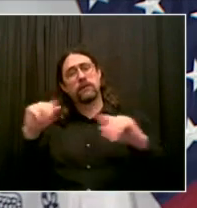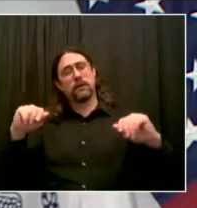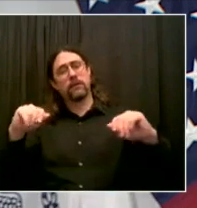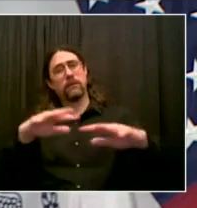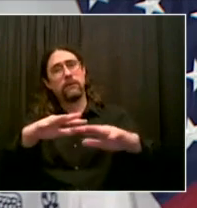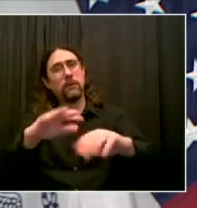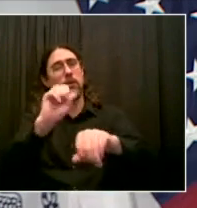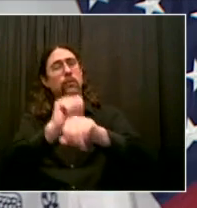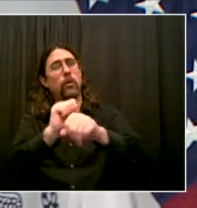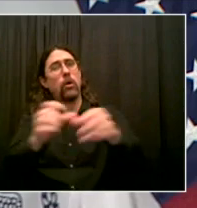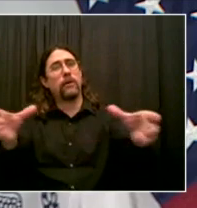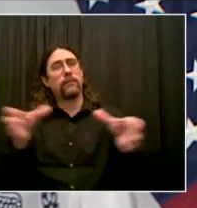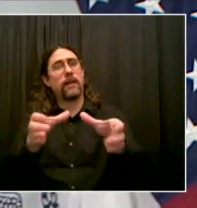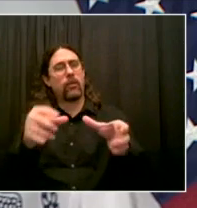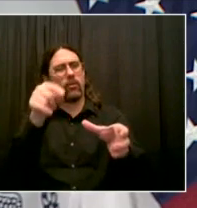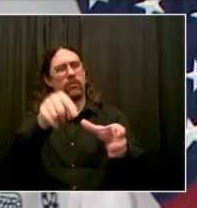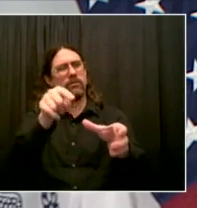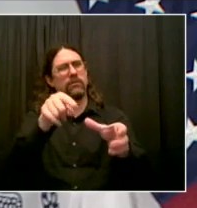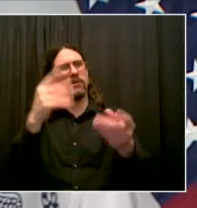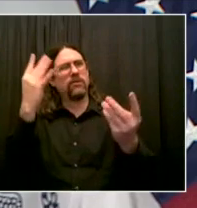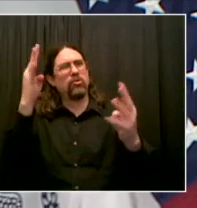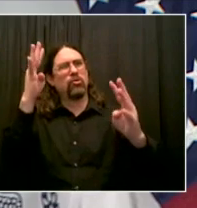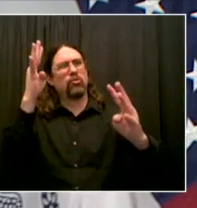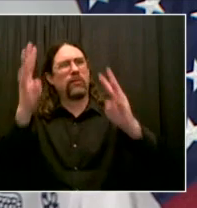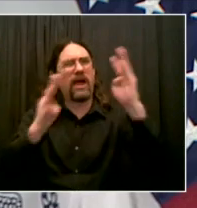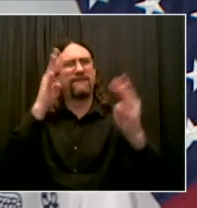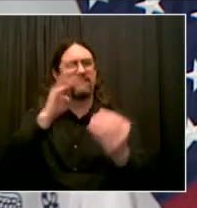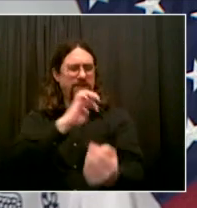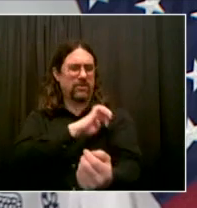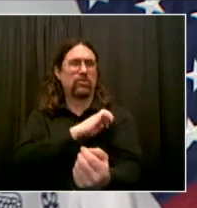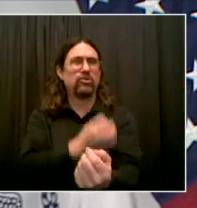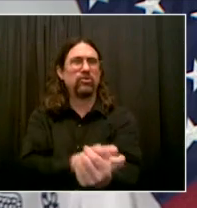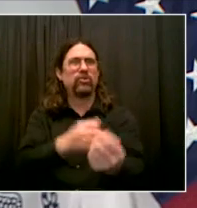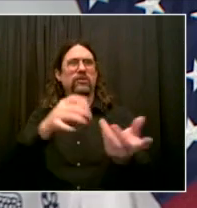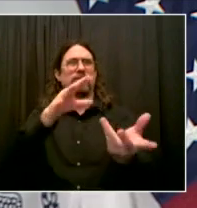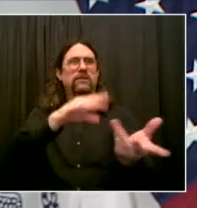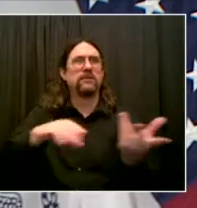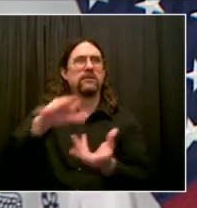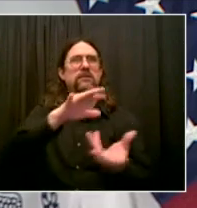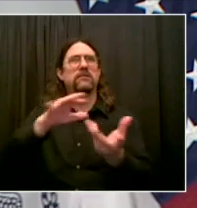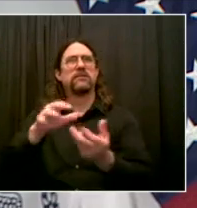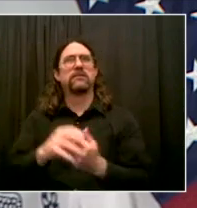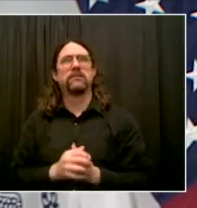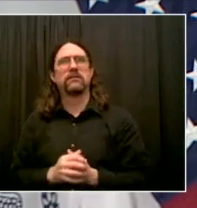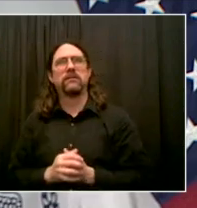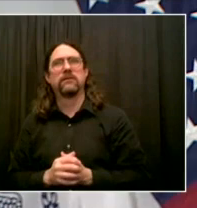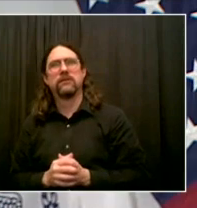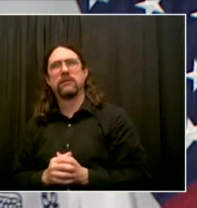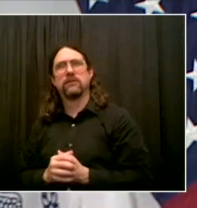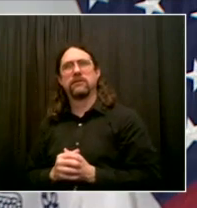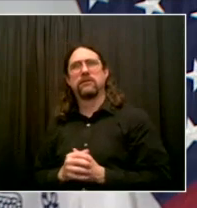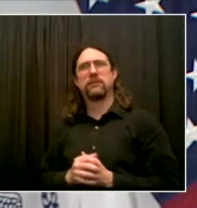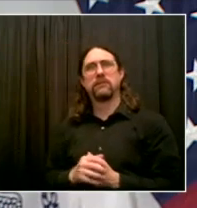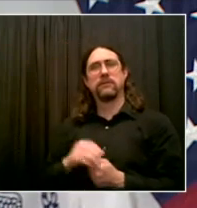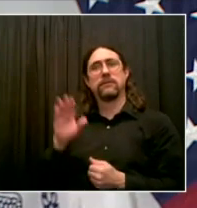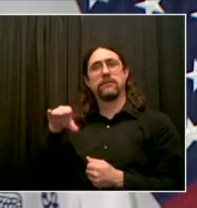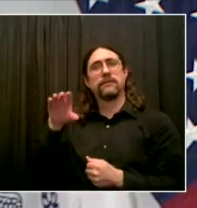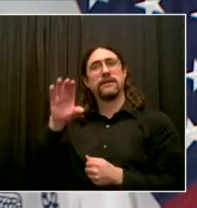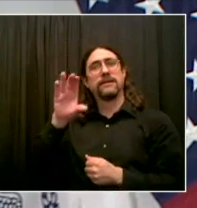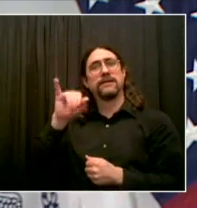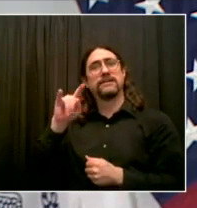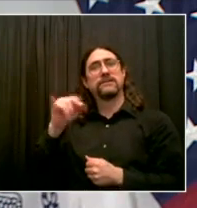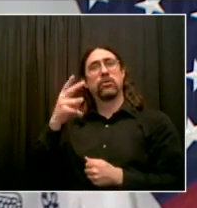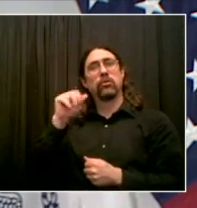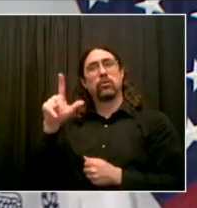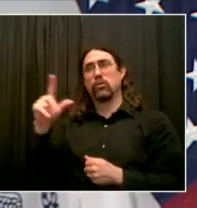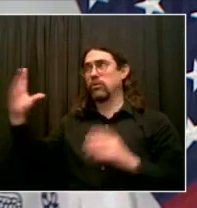people to connect and communicate, and then that got disrupted by COVID. It's so much better now that more and more people are coming back. So that's, you know, we learned